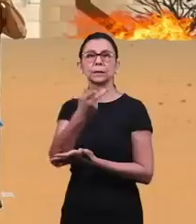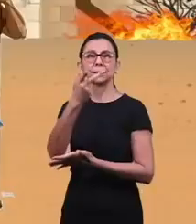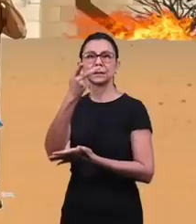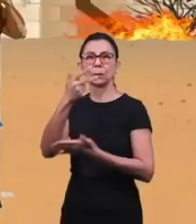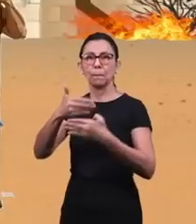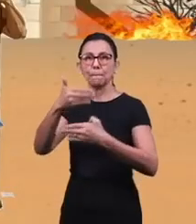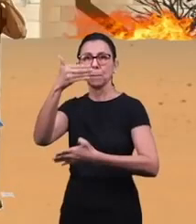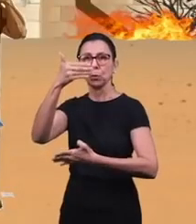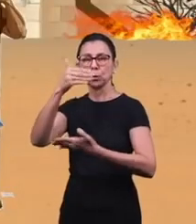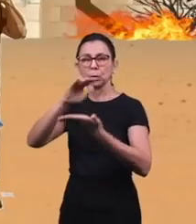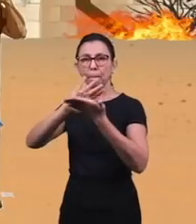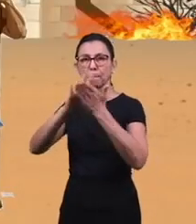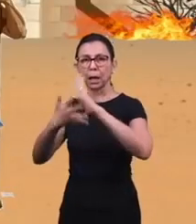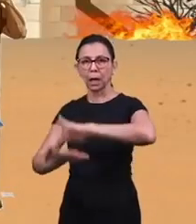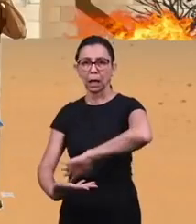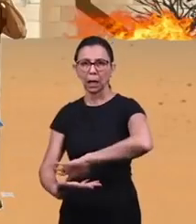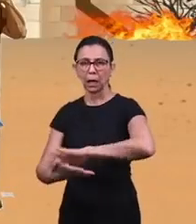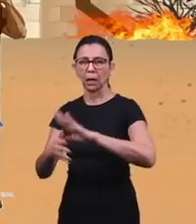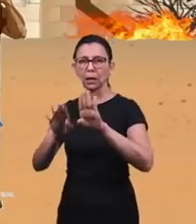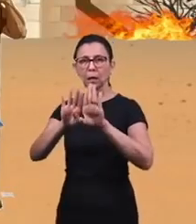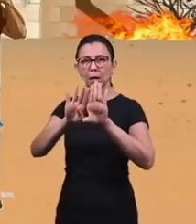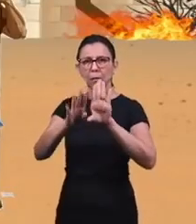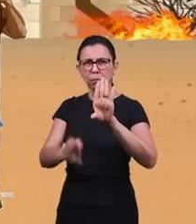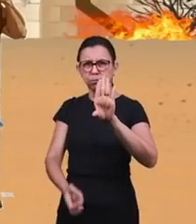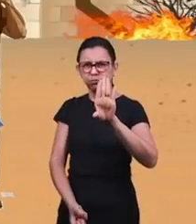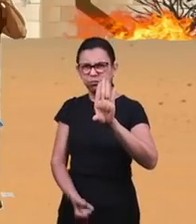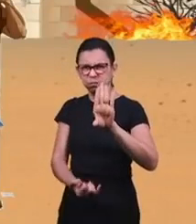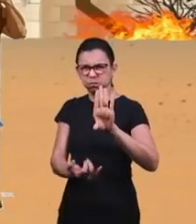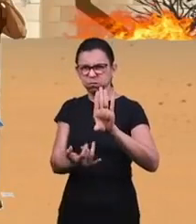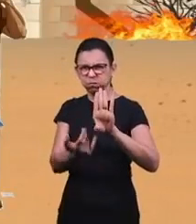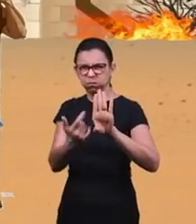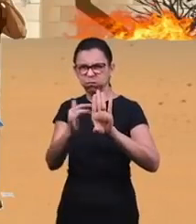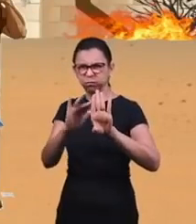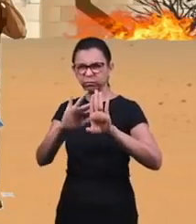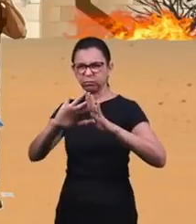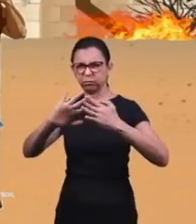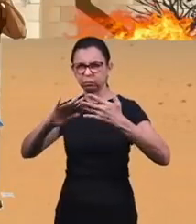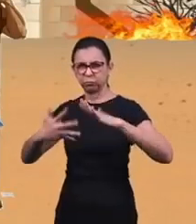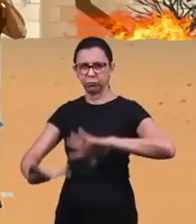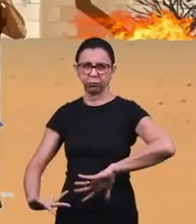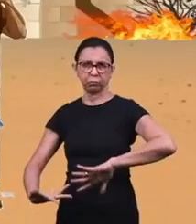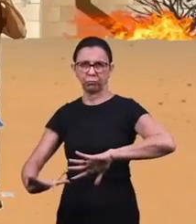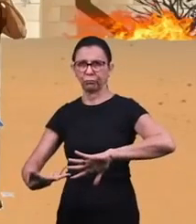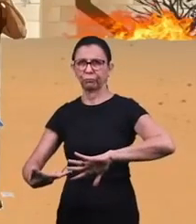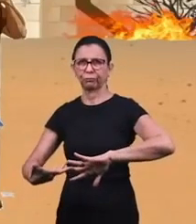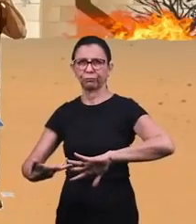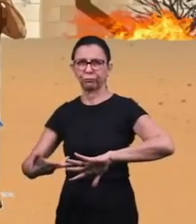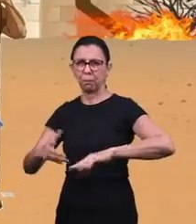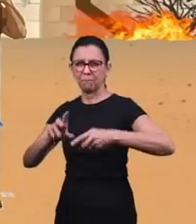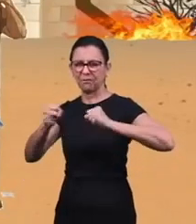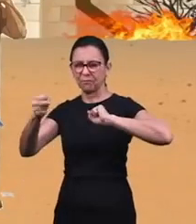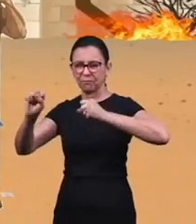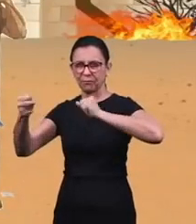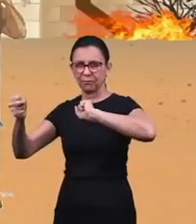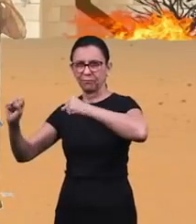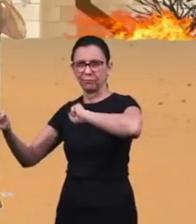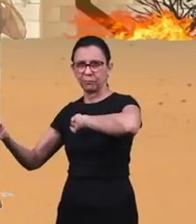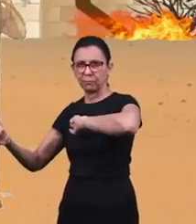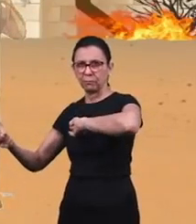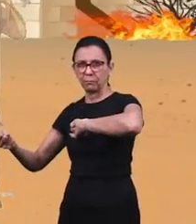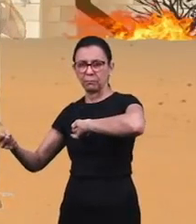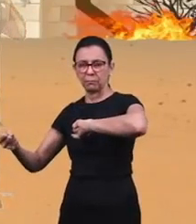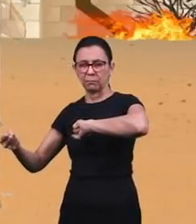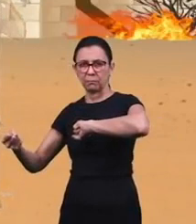walls, burnt down all the doors. And the people that were there, they were taken